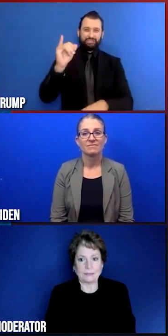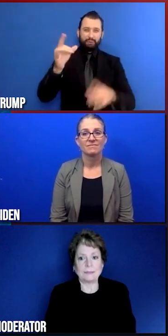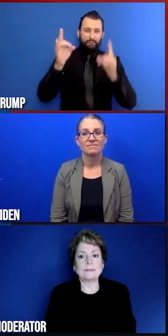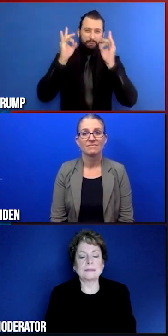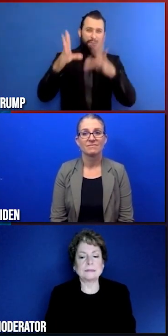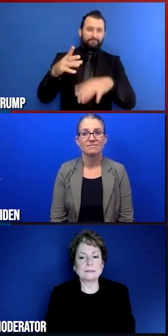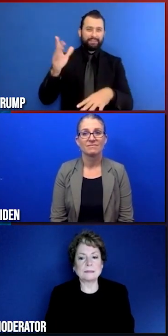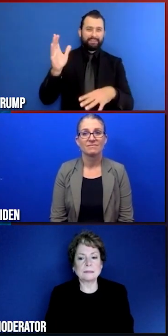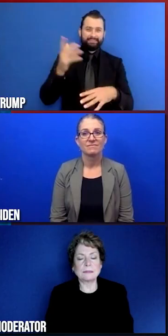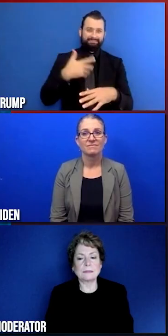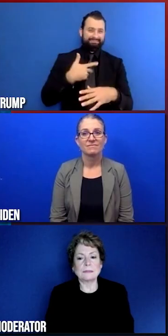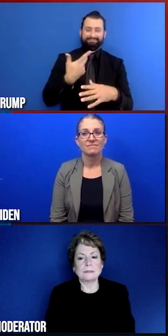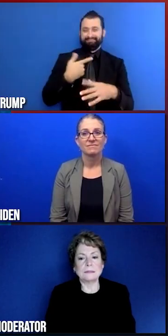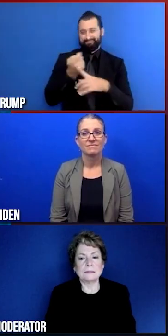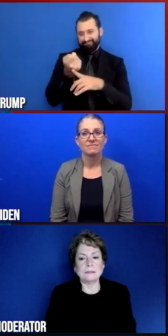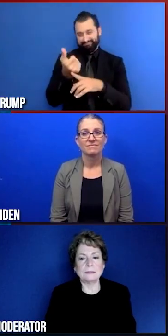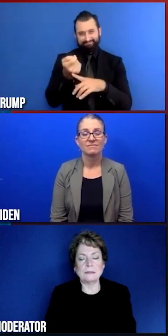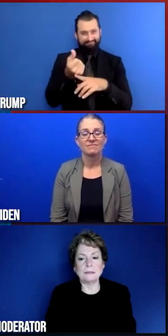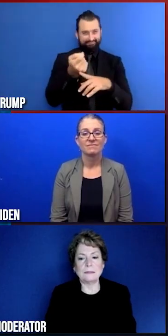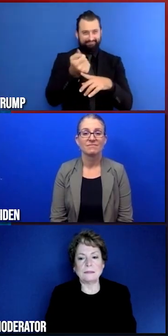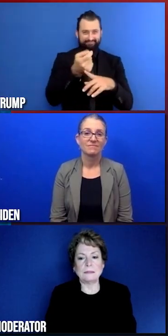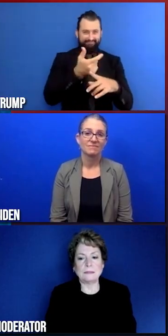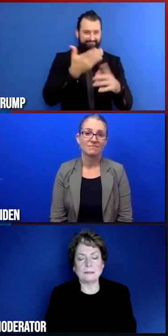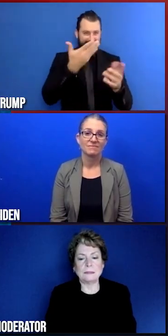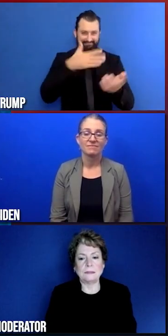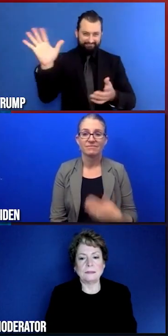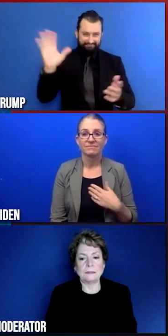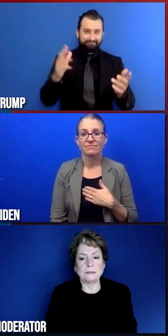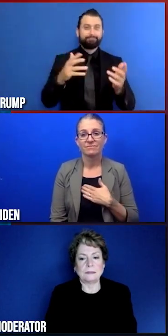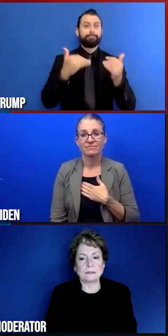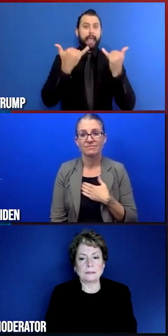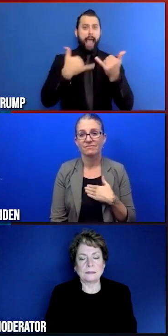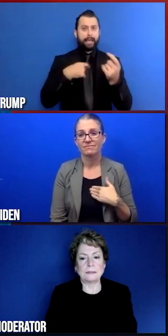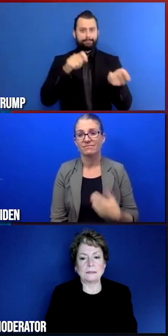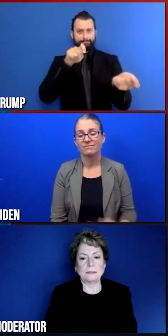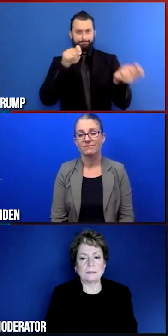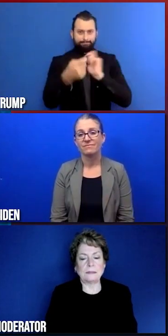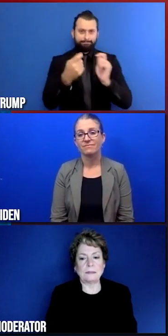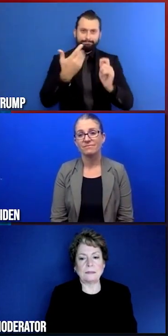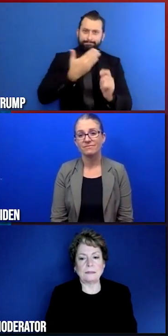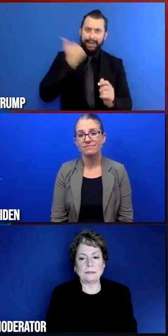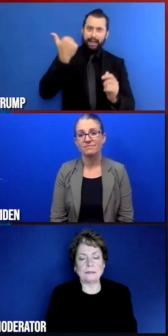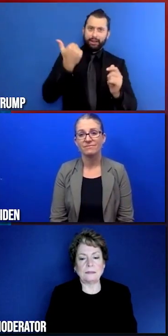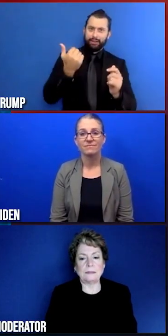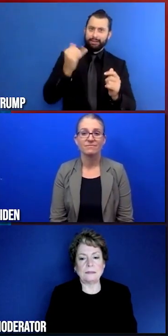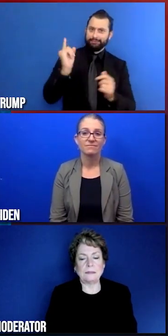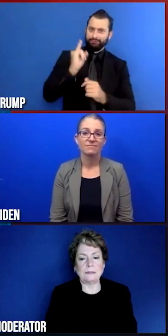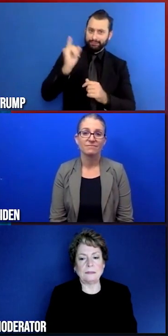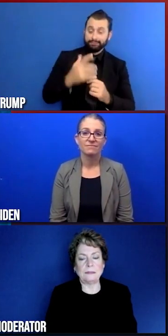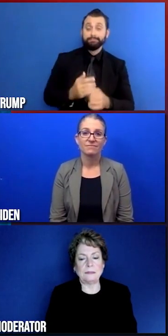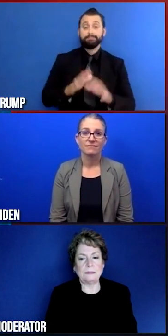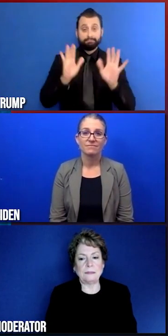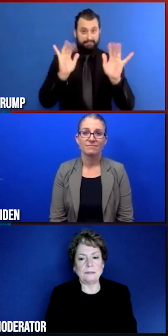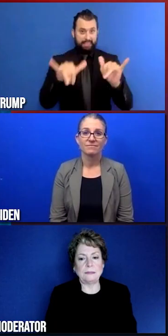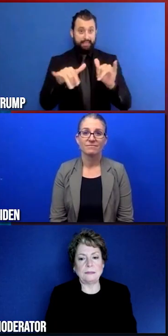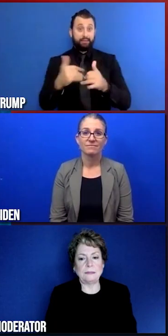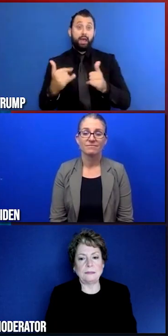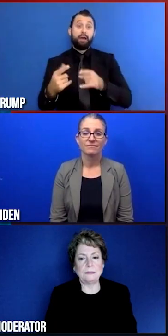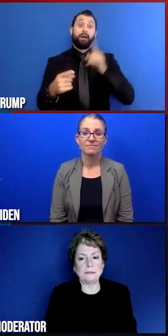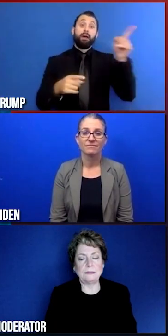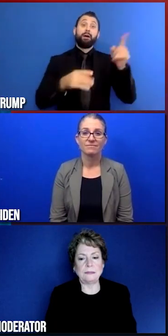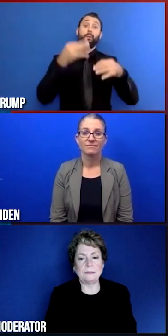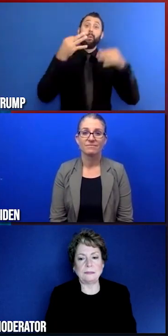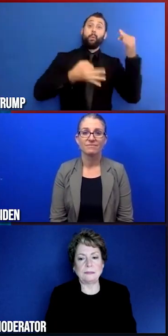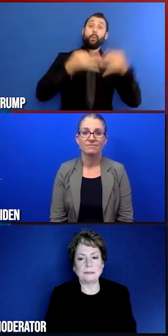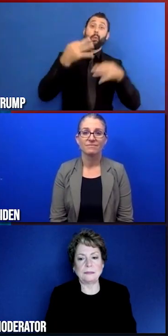court because Obamacare is no good. But then I made a decision. Run it as well as you can to my people, great people. Run it as